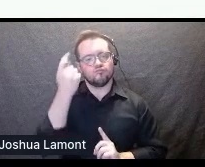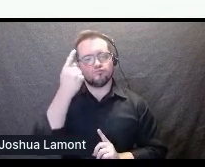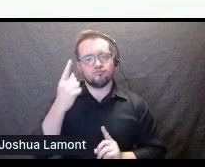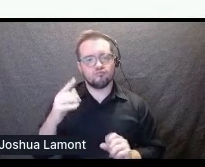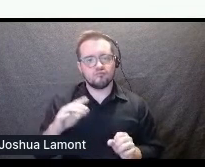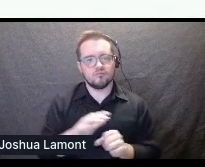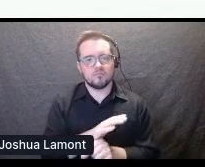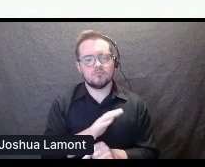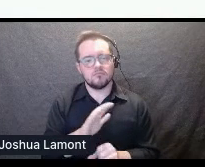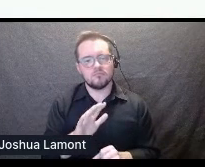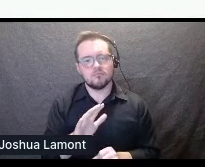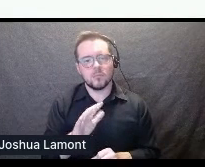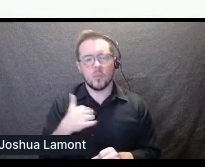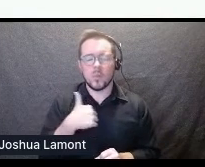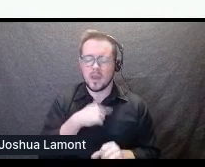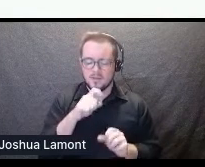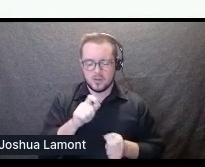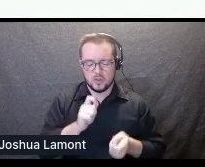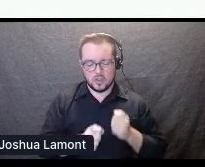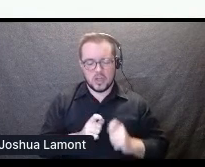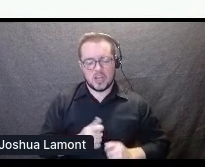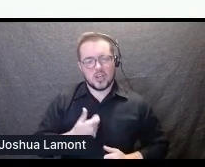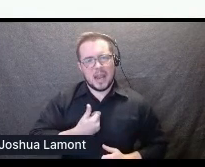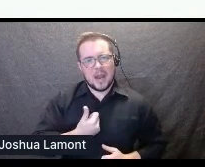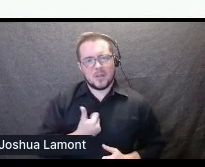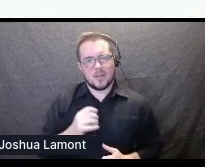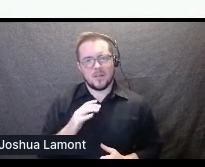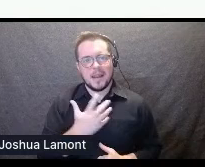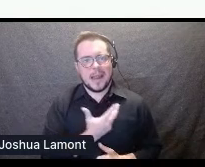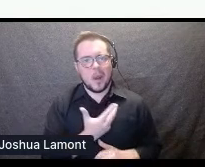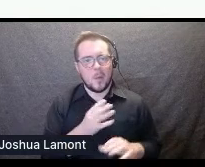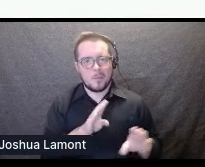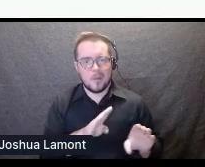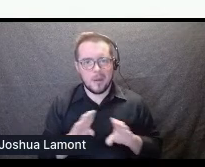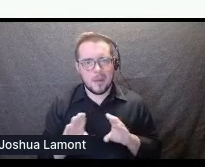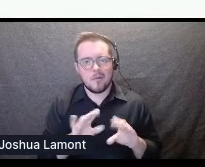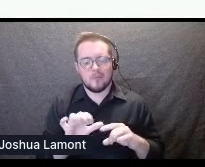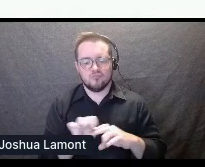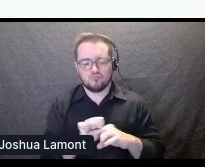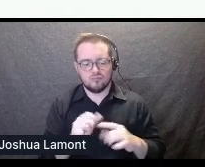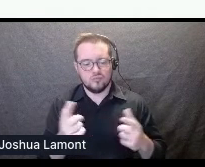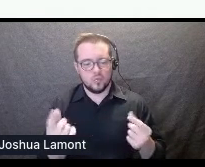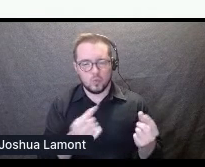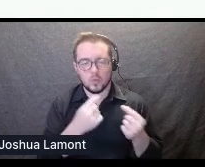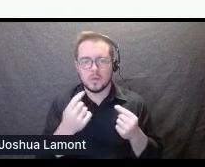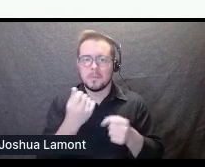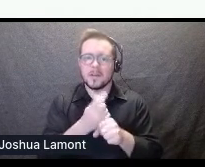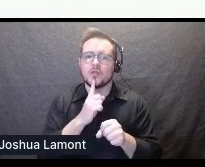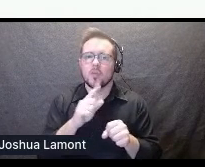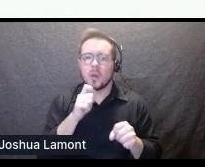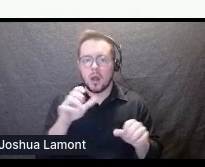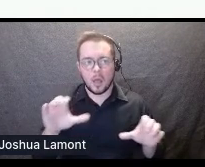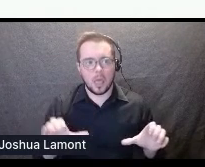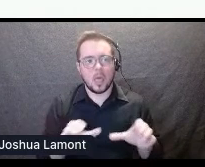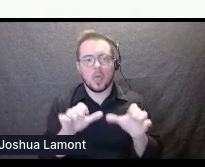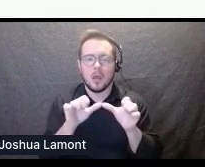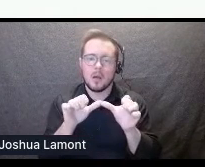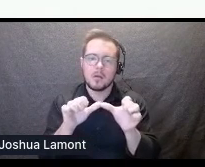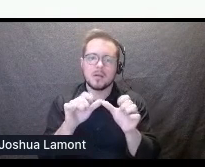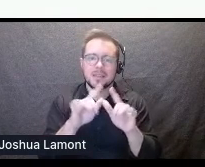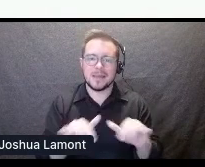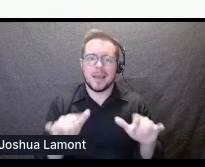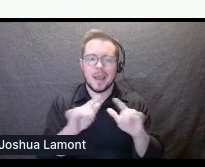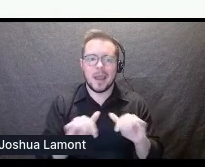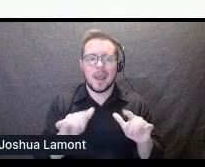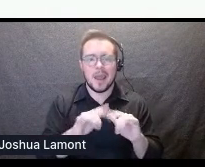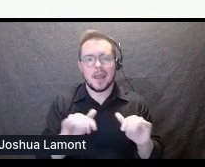change ourselves and our practices to make sure we are not perpetuating the same injustices that brought a